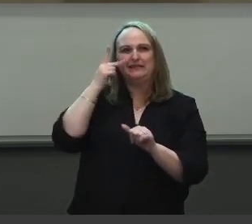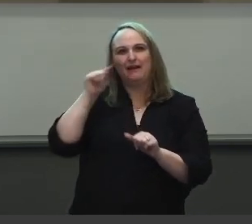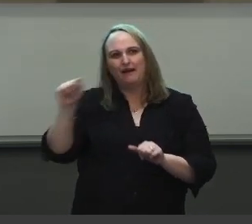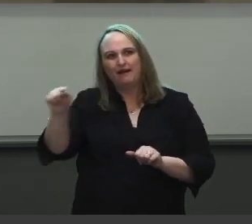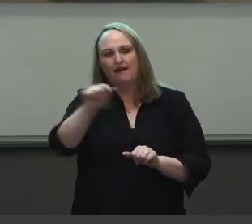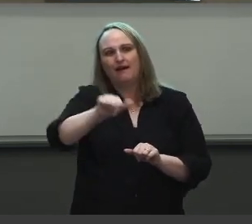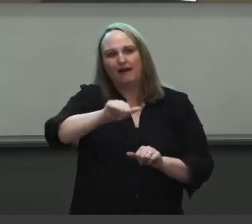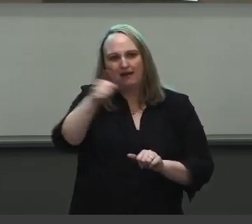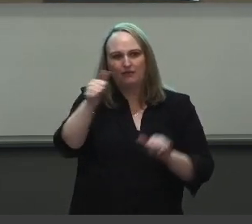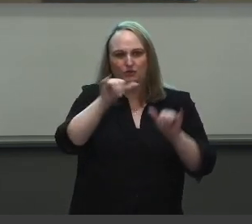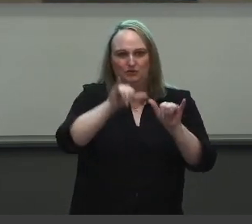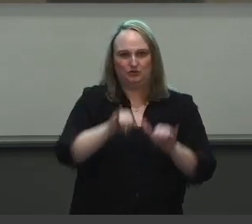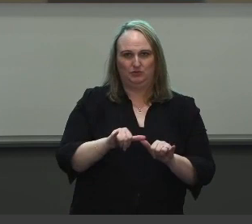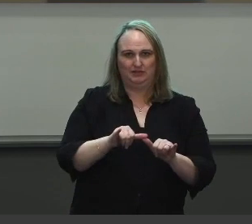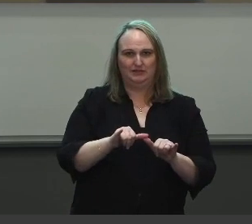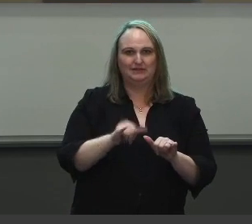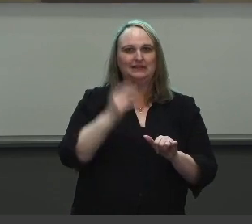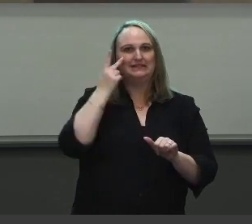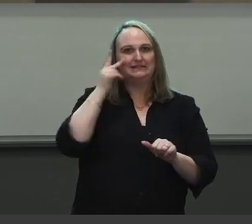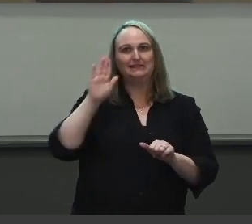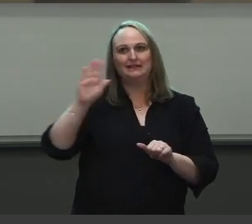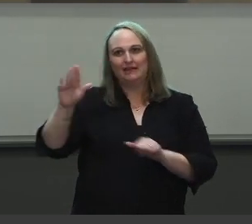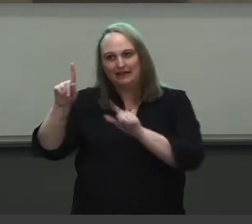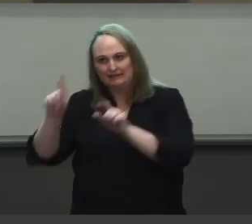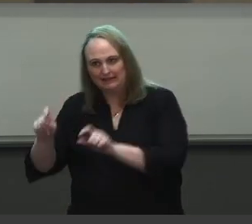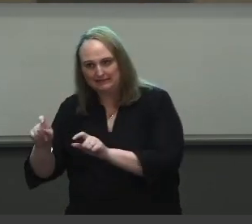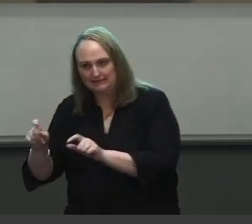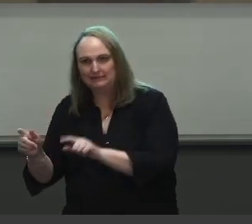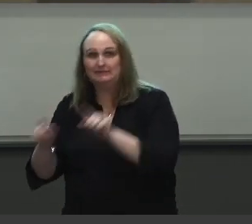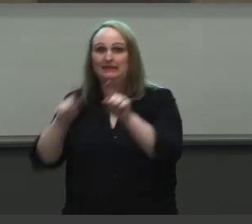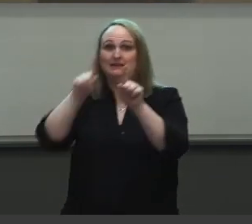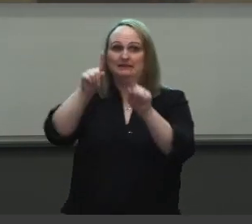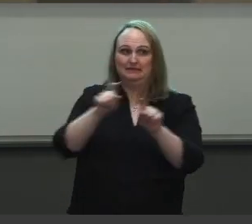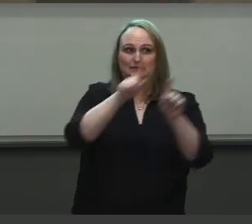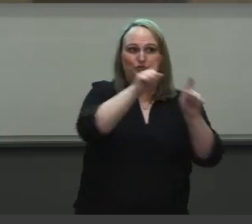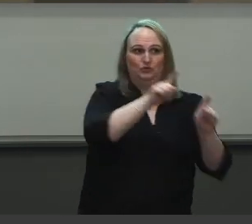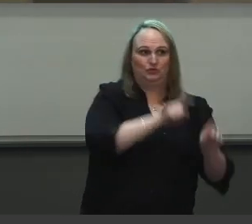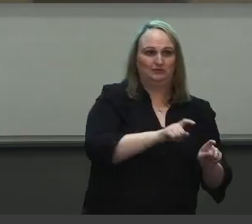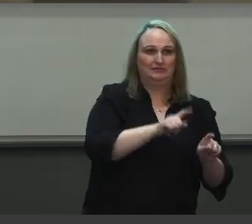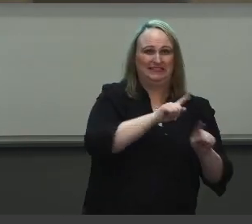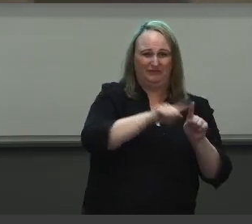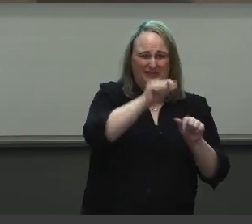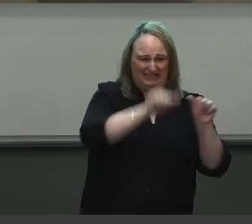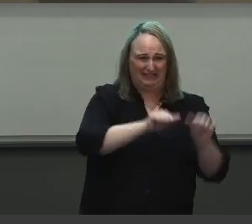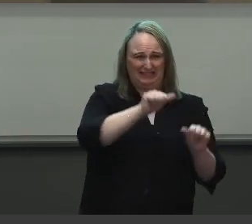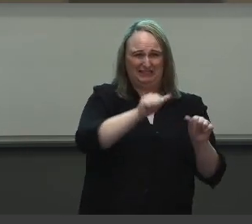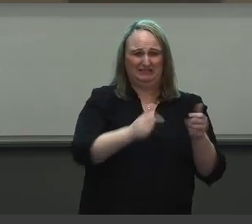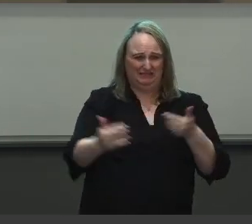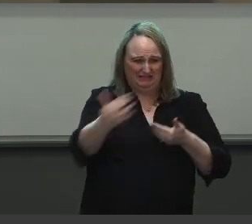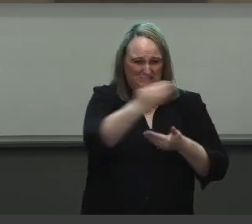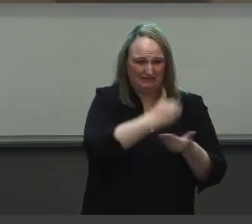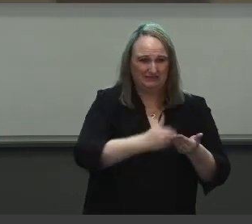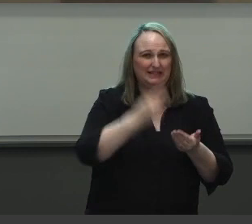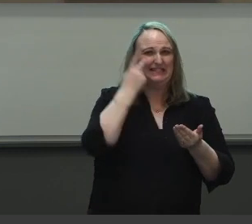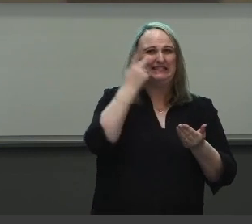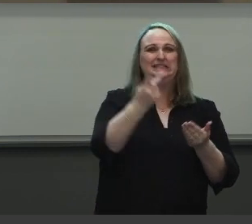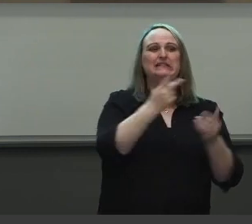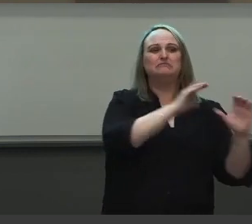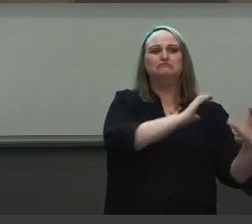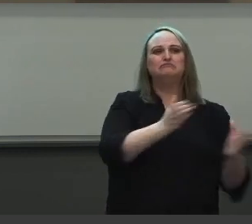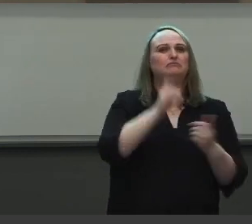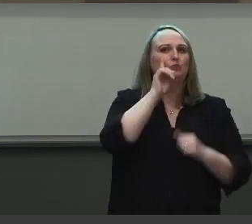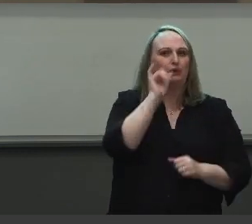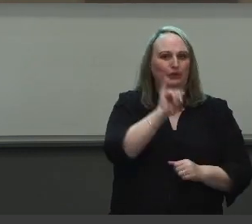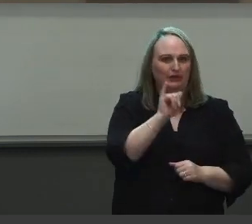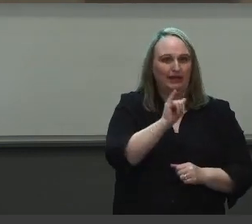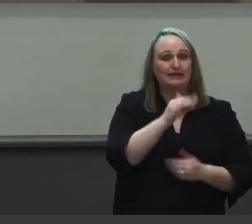subtypes emerge across different sensory questionnaires, different sensory assessments, even some that are more